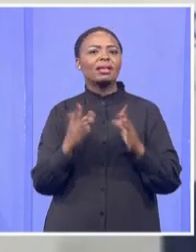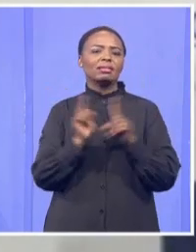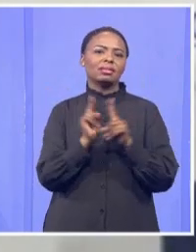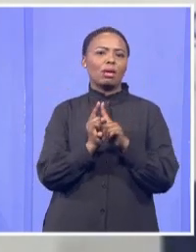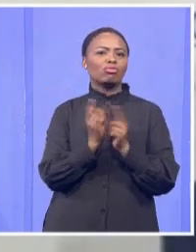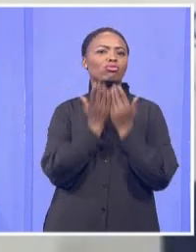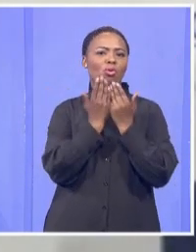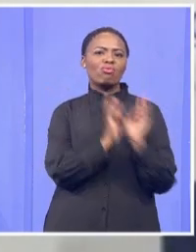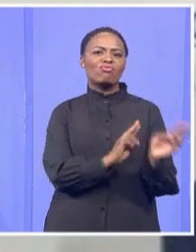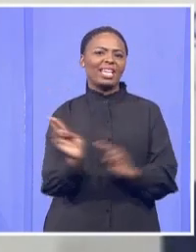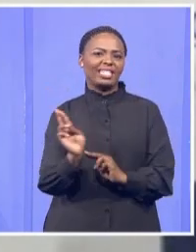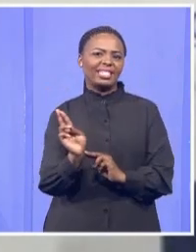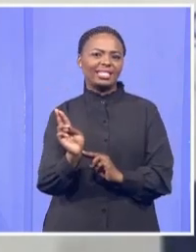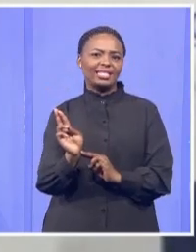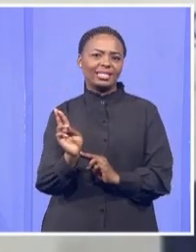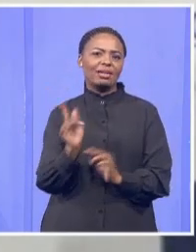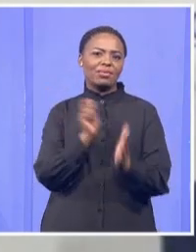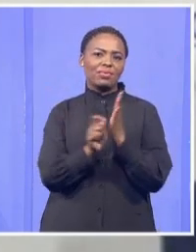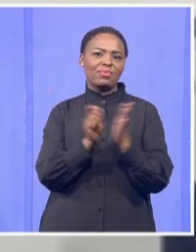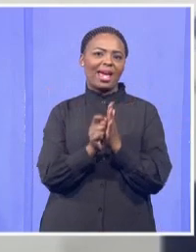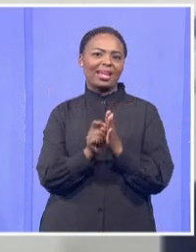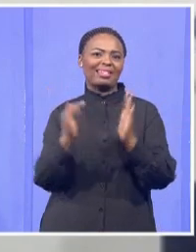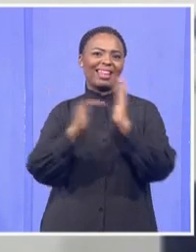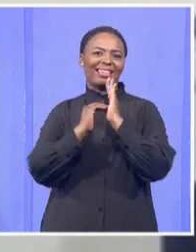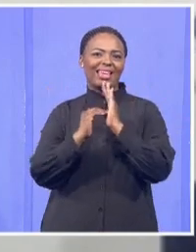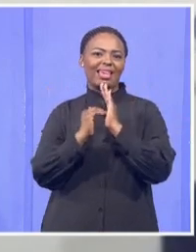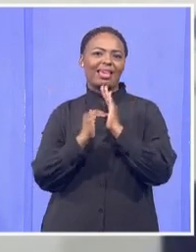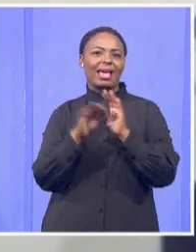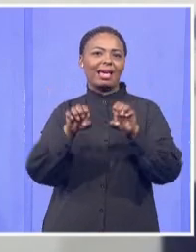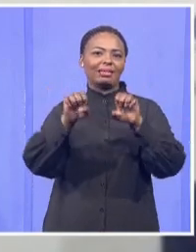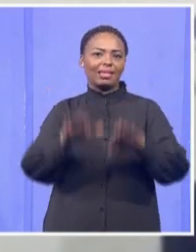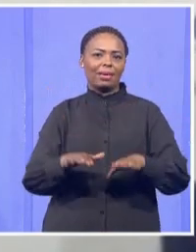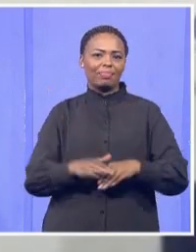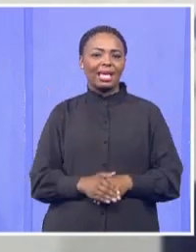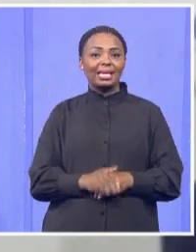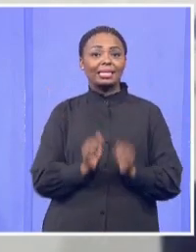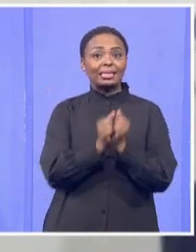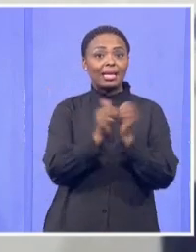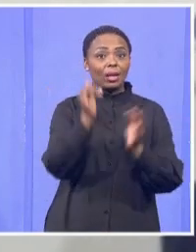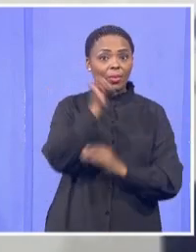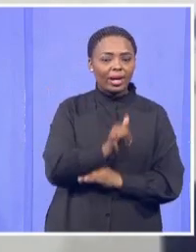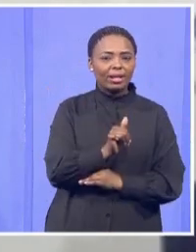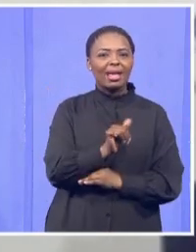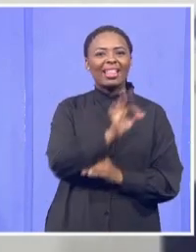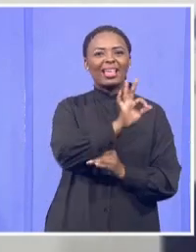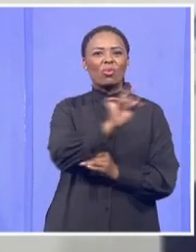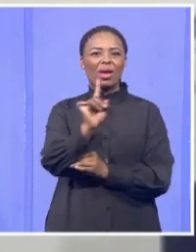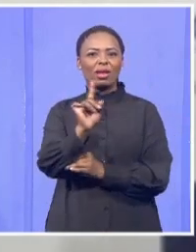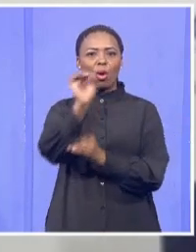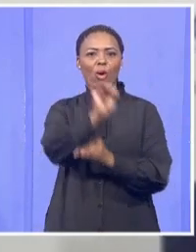ready. We'll have a proper briefing. They're starting on the 31st of October.